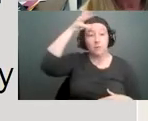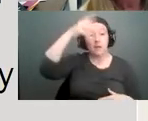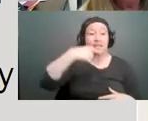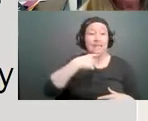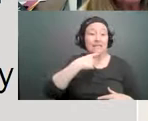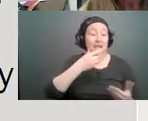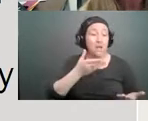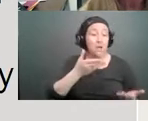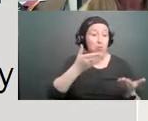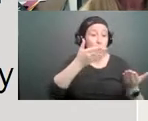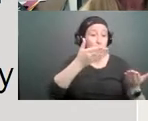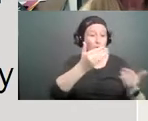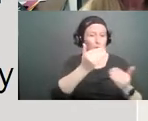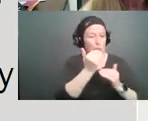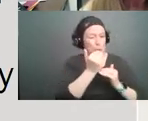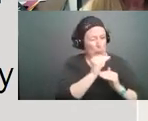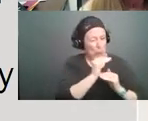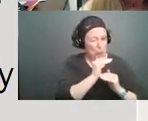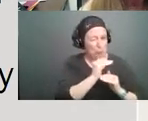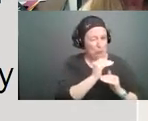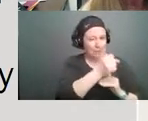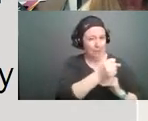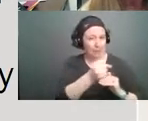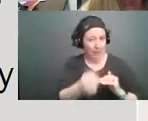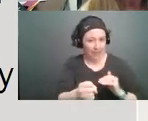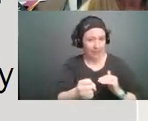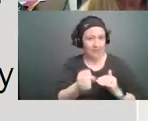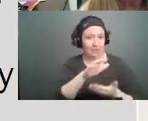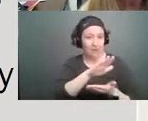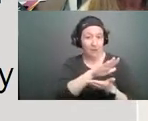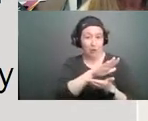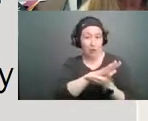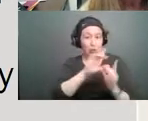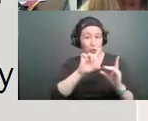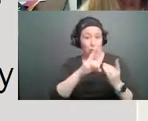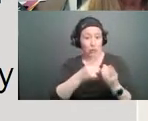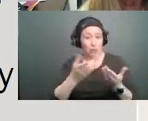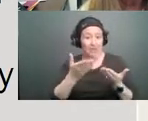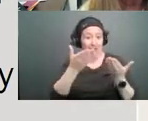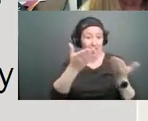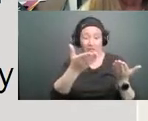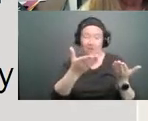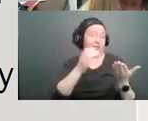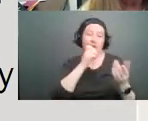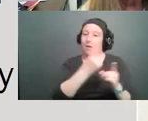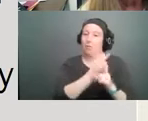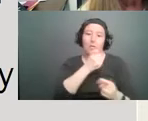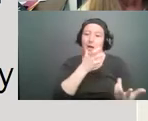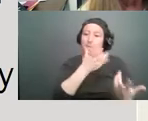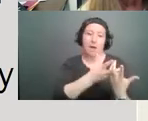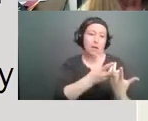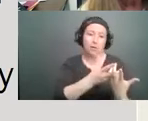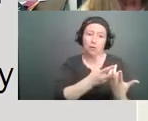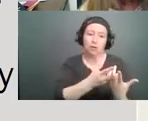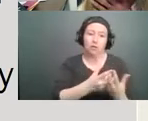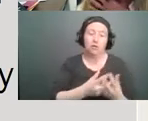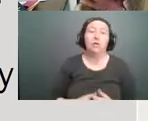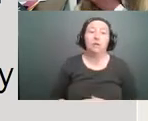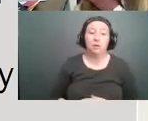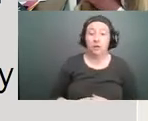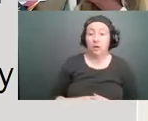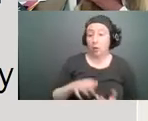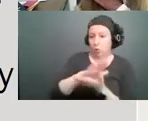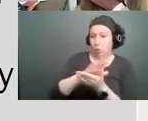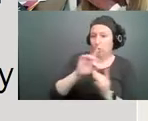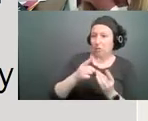proposed restrictive placement that the school district was interested in was inappropriate. And the school